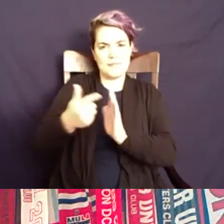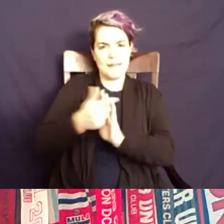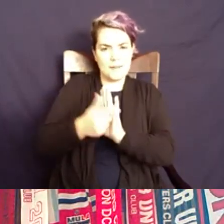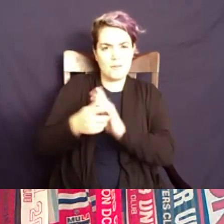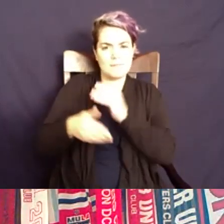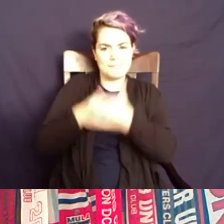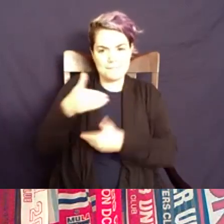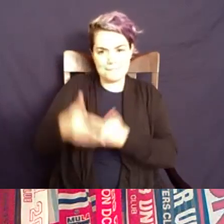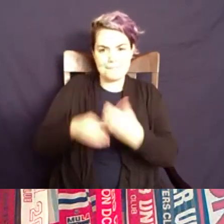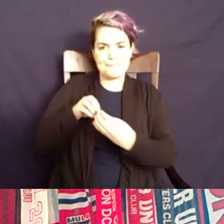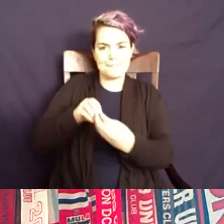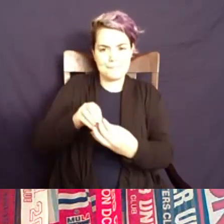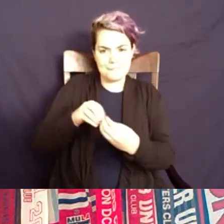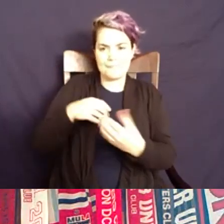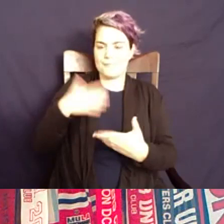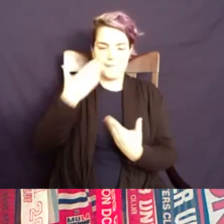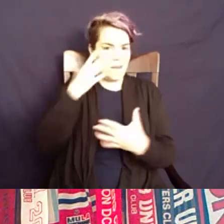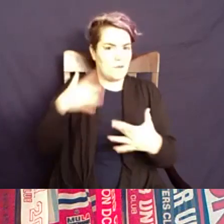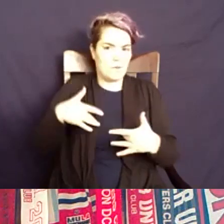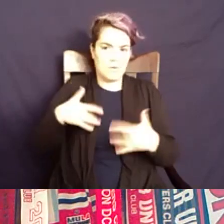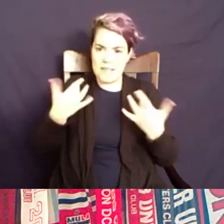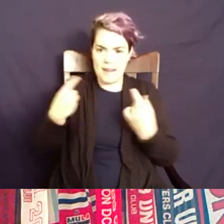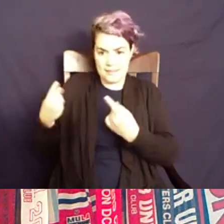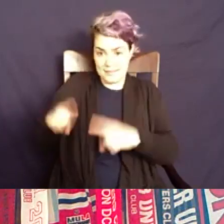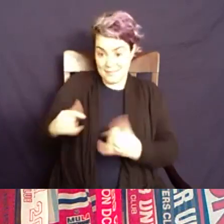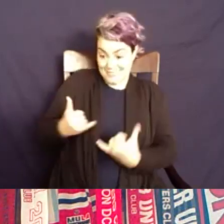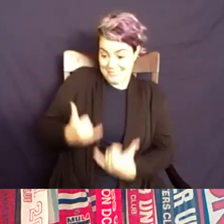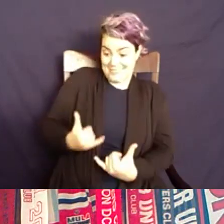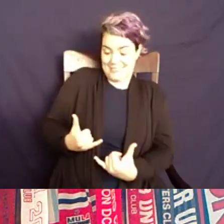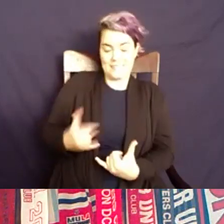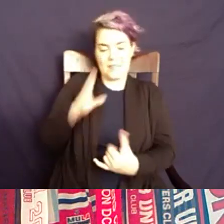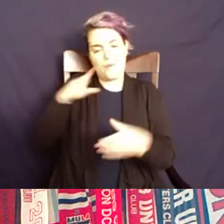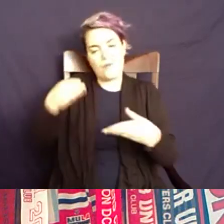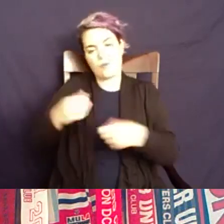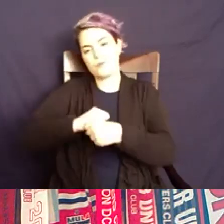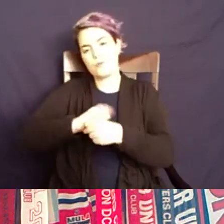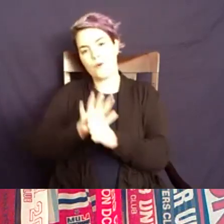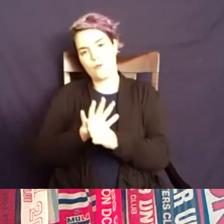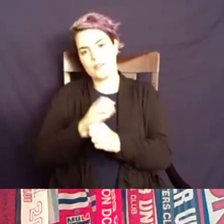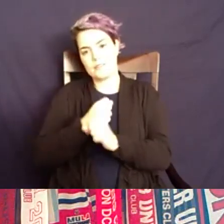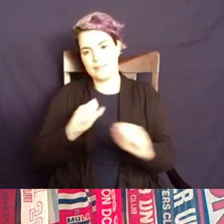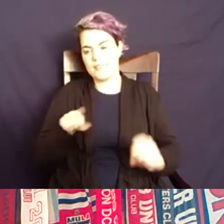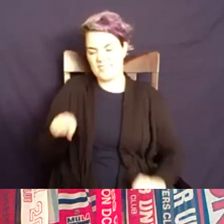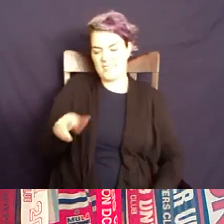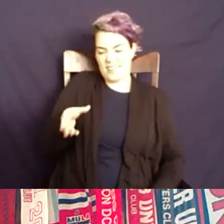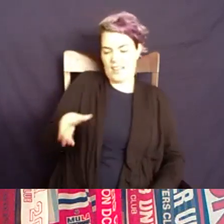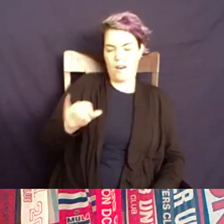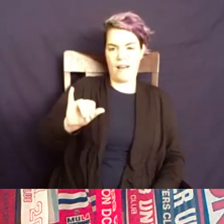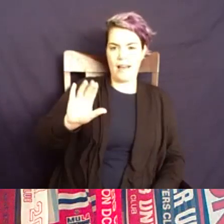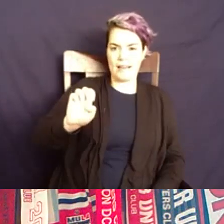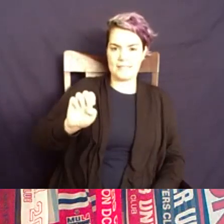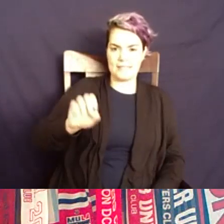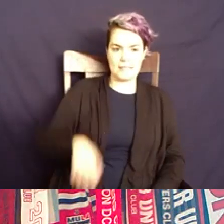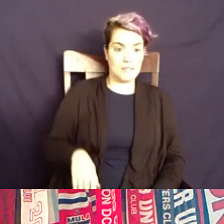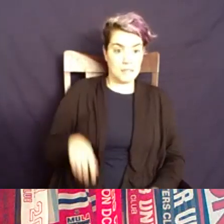don't know what the status is of litigation that was focused on COVID safety and ICE detention. So anybody else